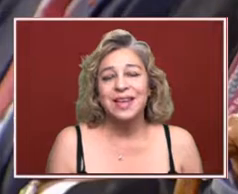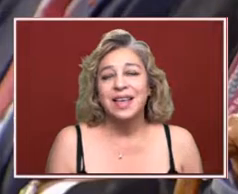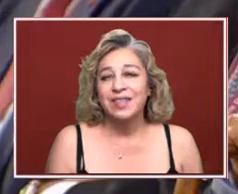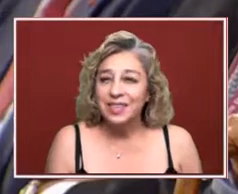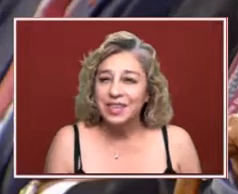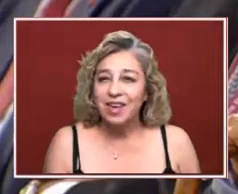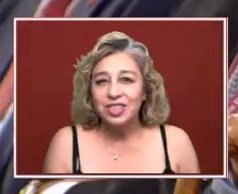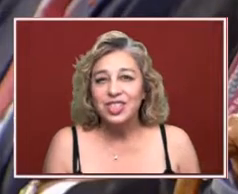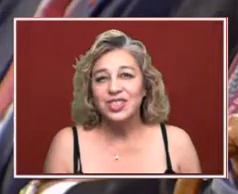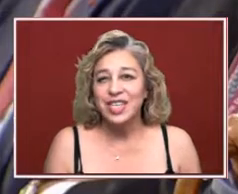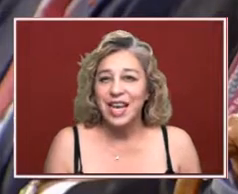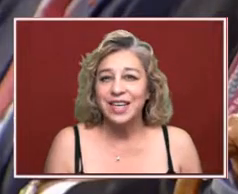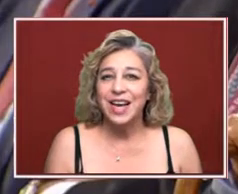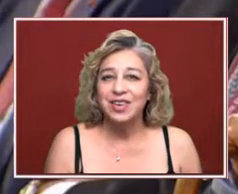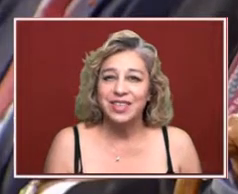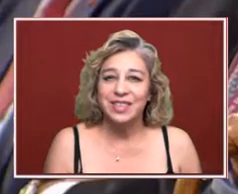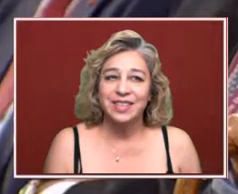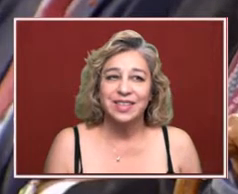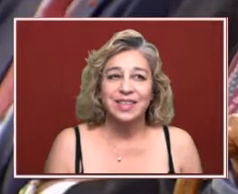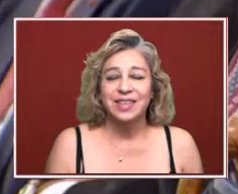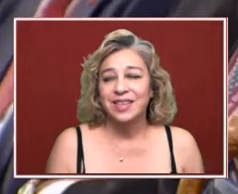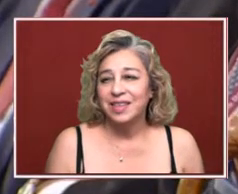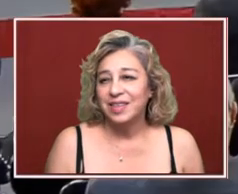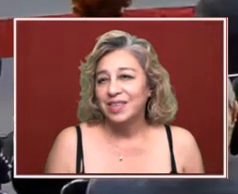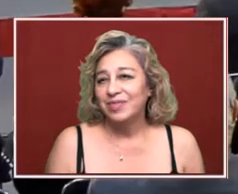diplomats that also stand out,